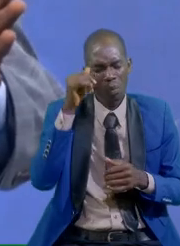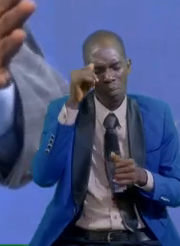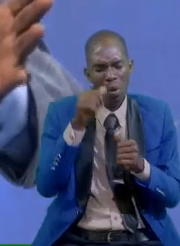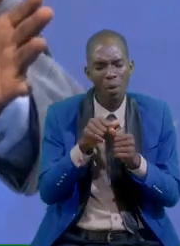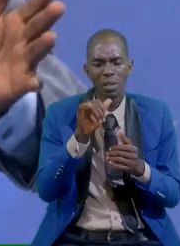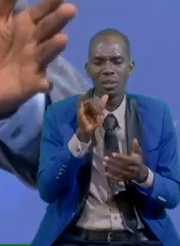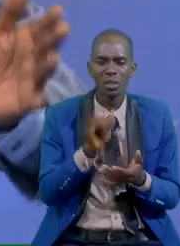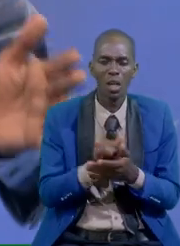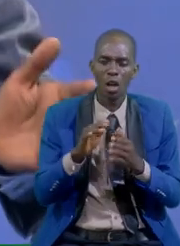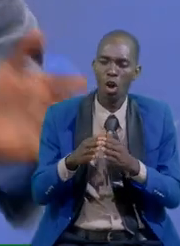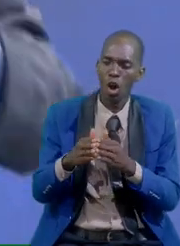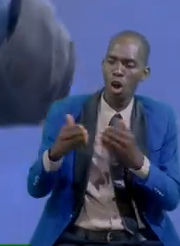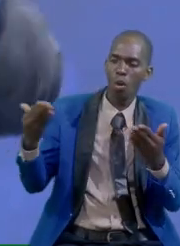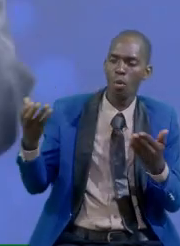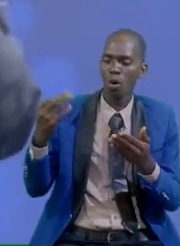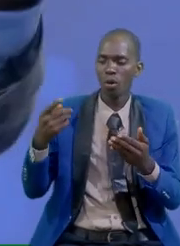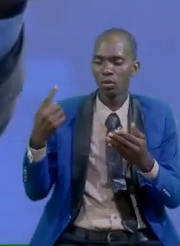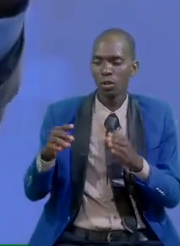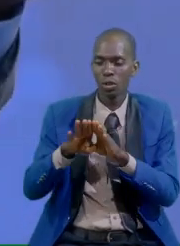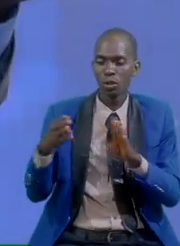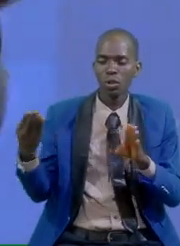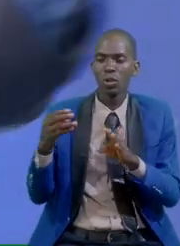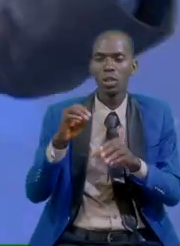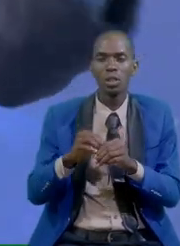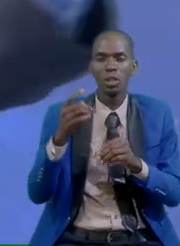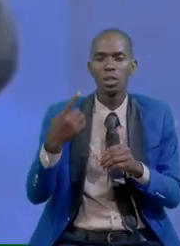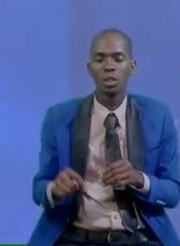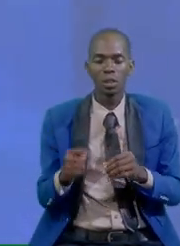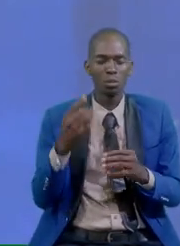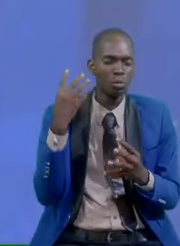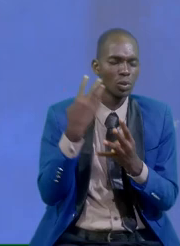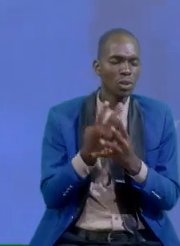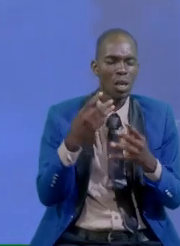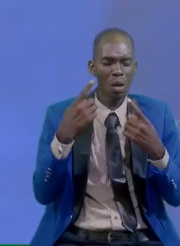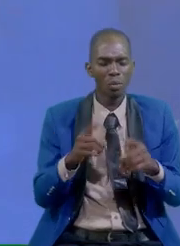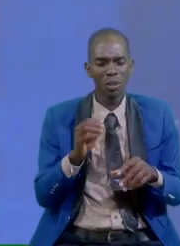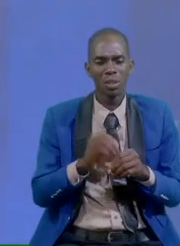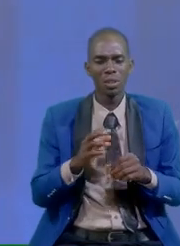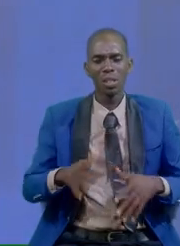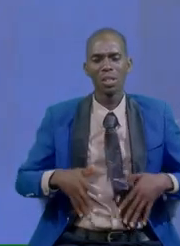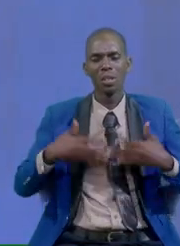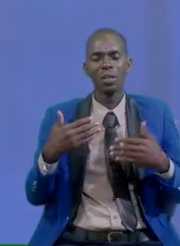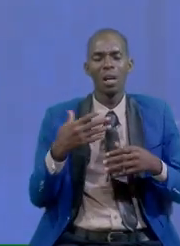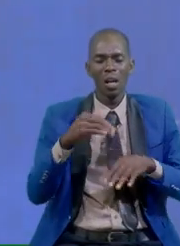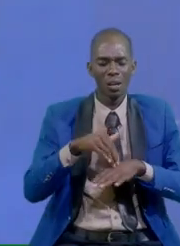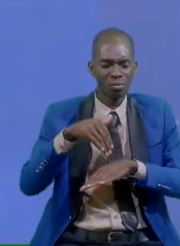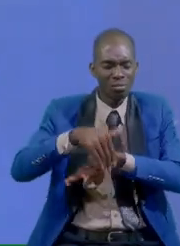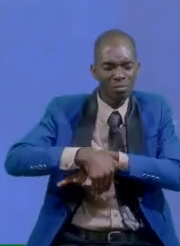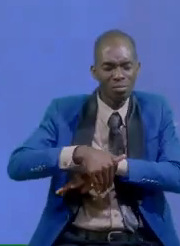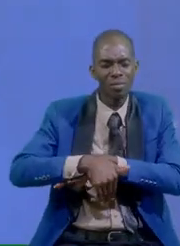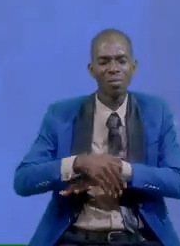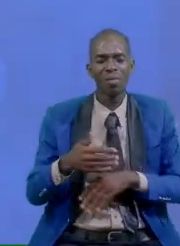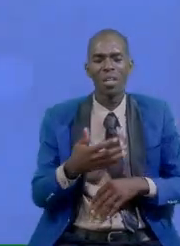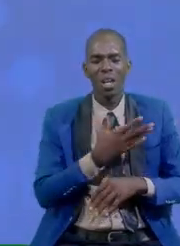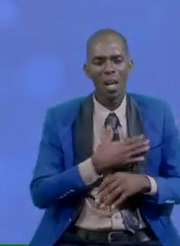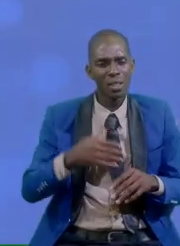opening of the doors in the prison happened in the night. At midnight, they prayed and they sang praises to God. And